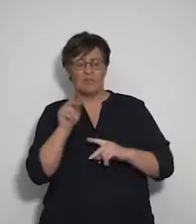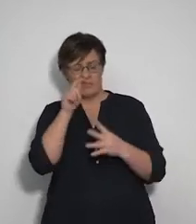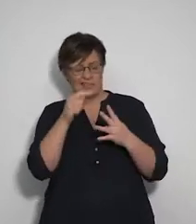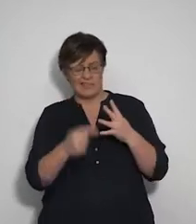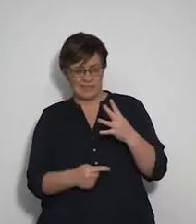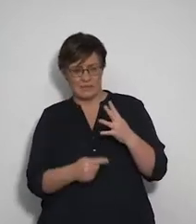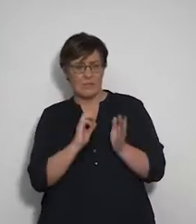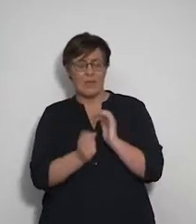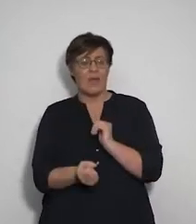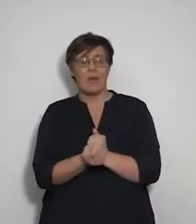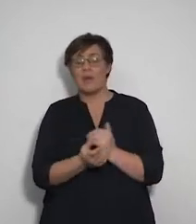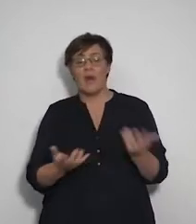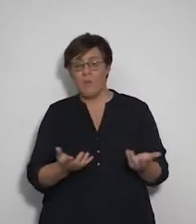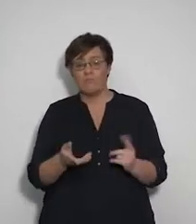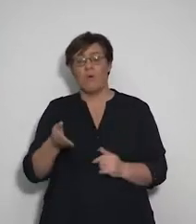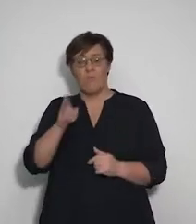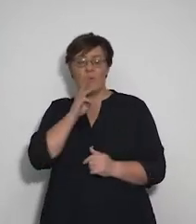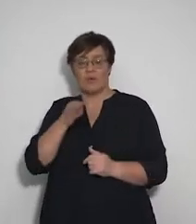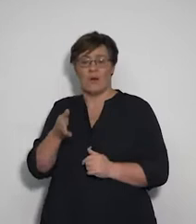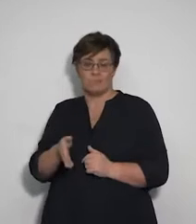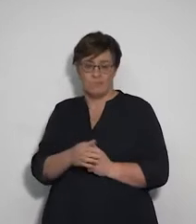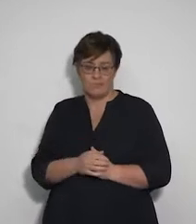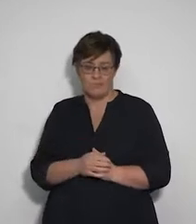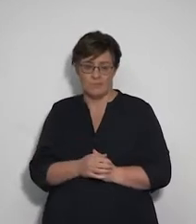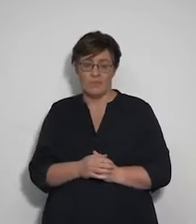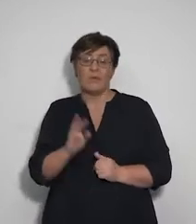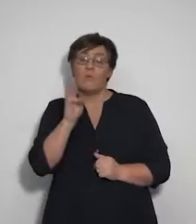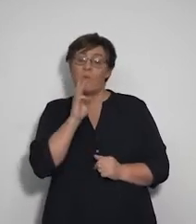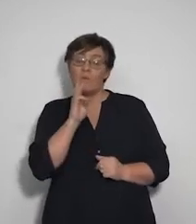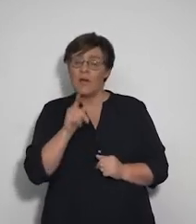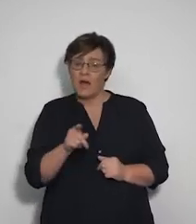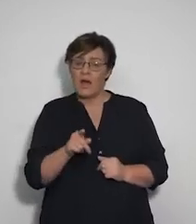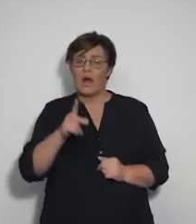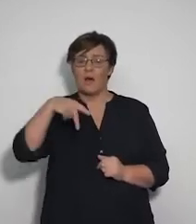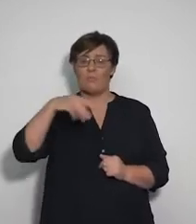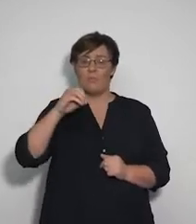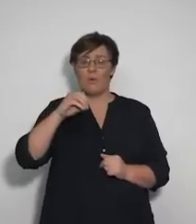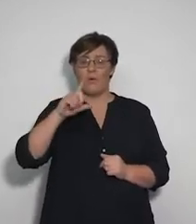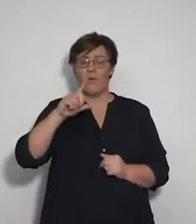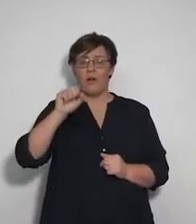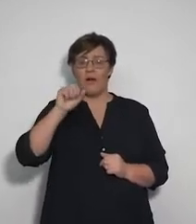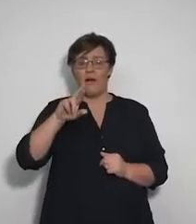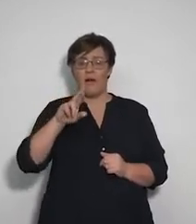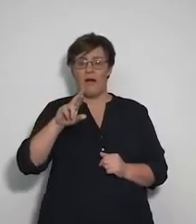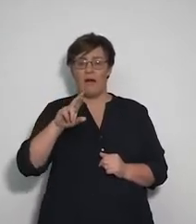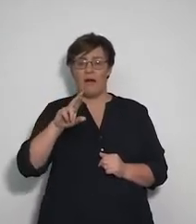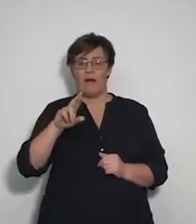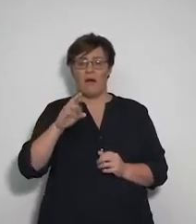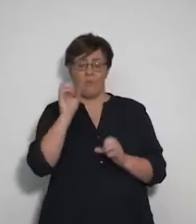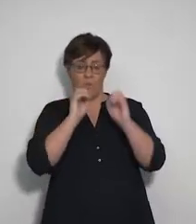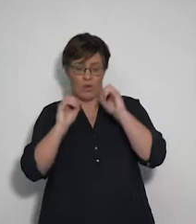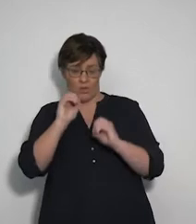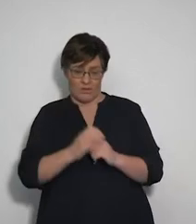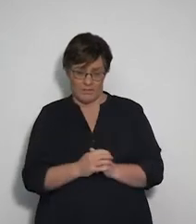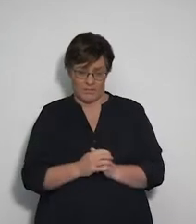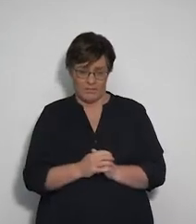actually take place in the presence of water. So water is a polar molecule. So there's a very important term that we